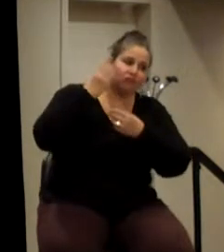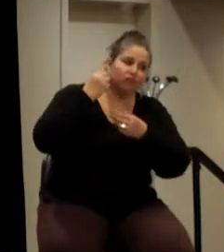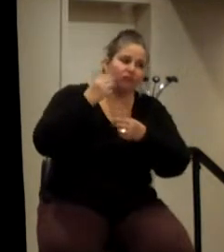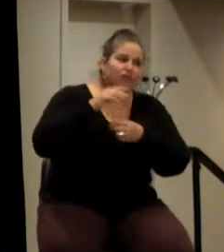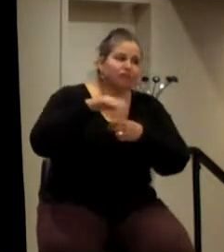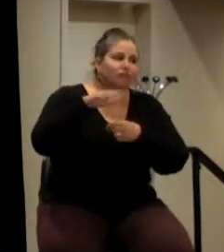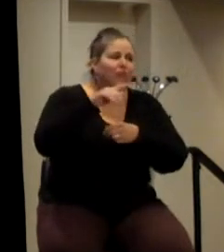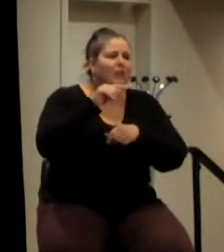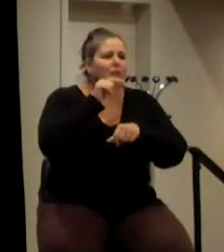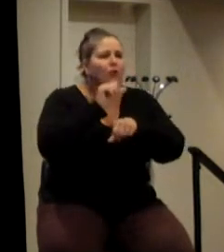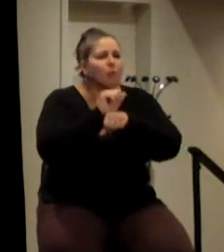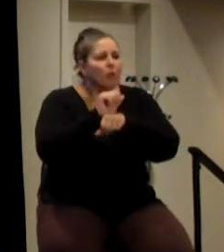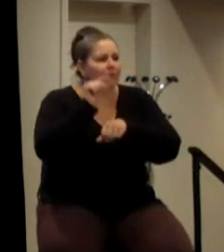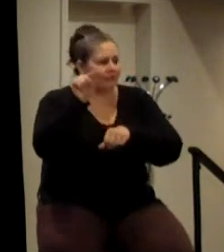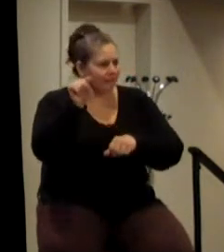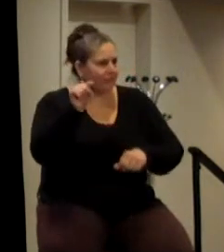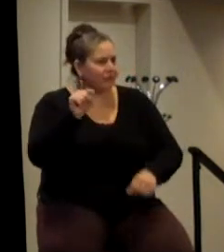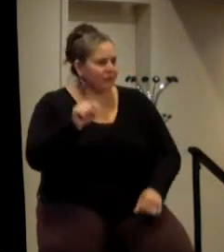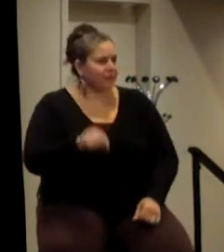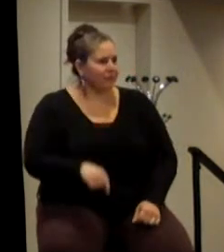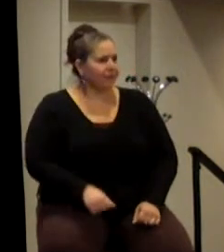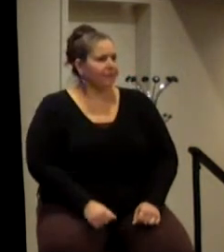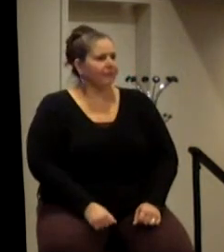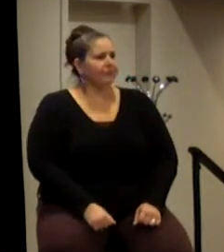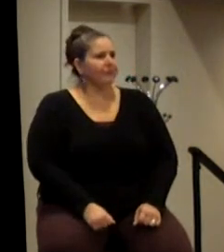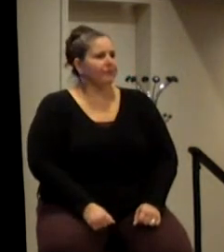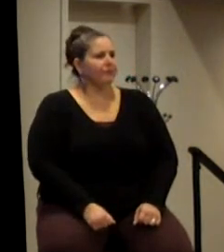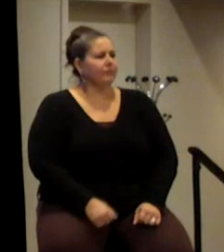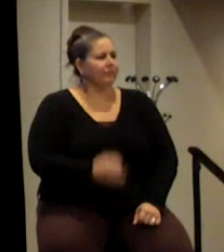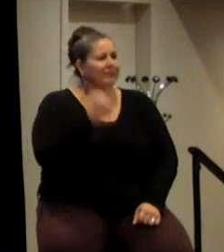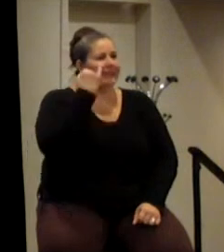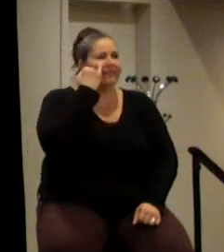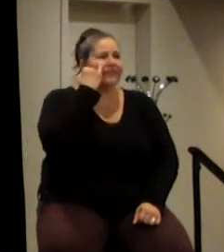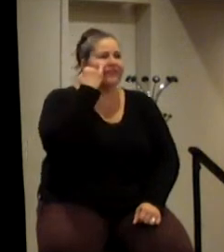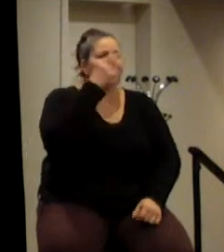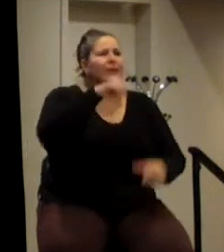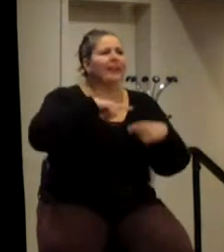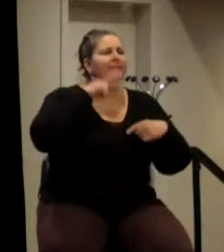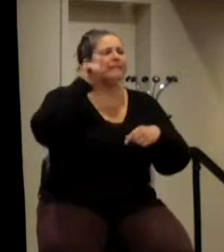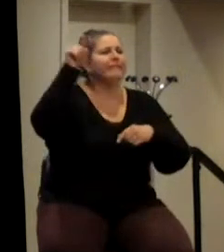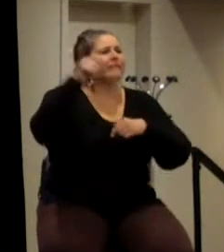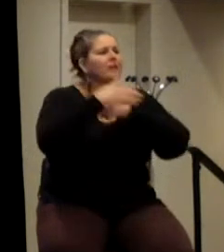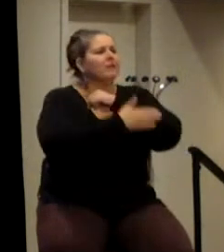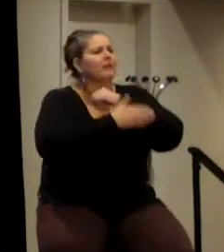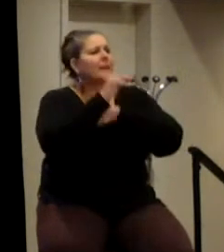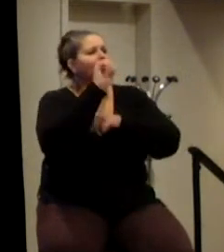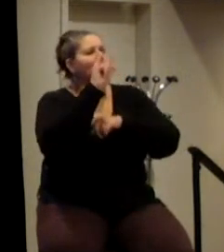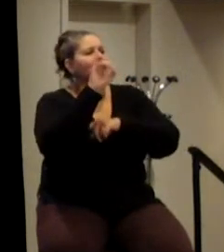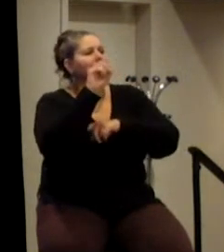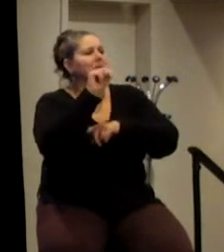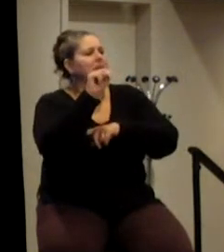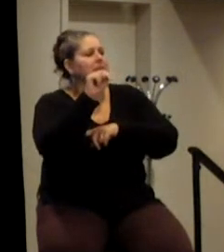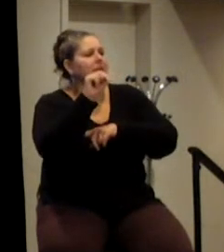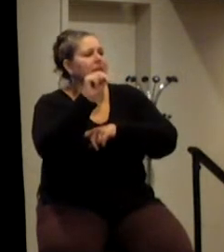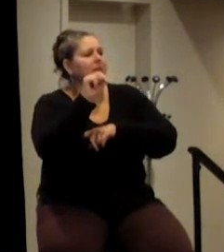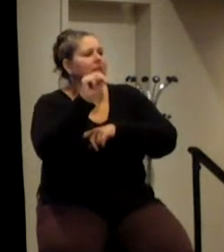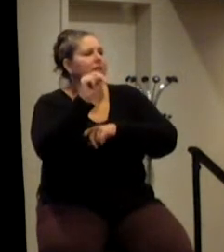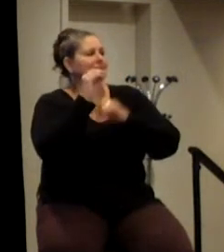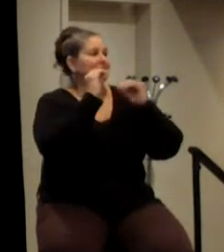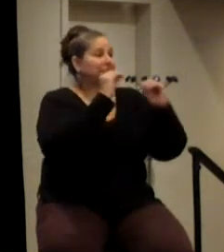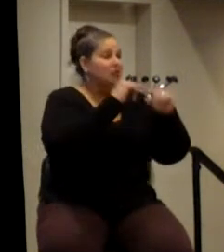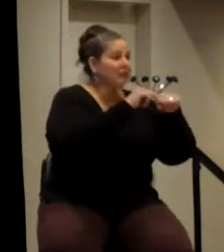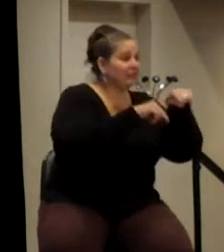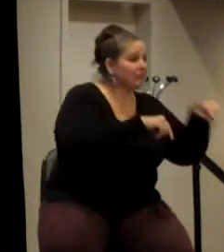And certainly, if you live in Madison County and teach in Onondaga County, we want you vaccinated.